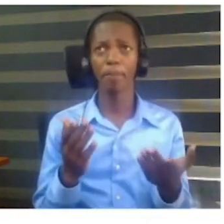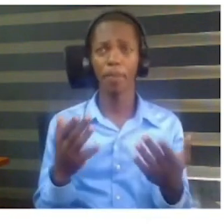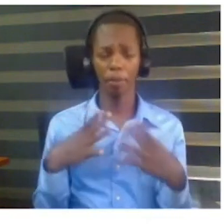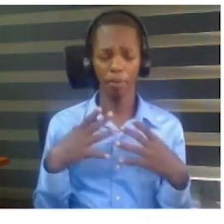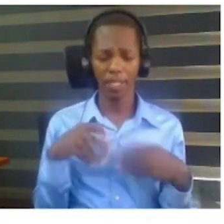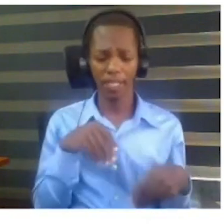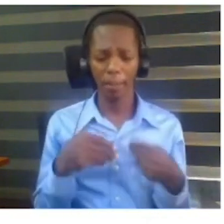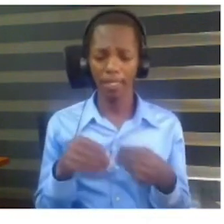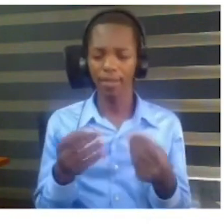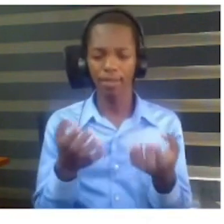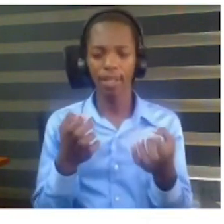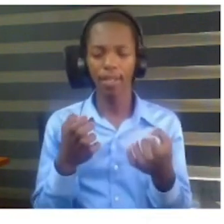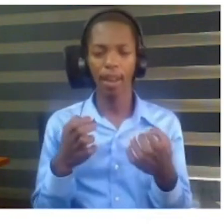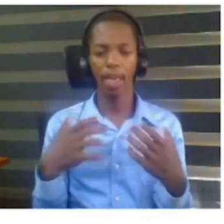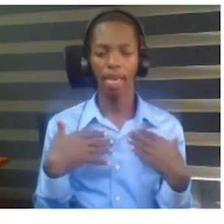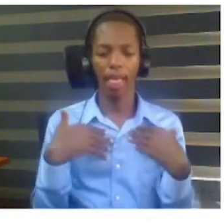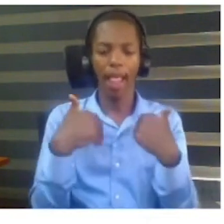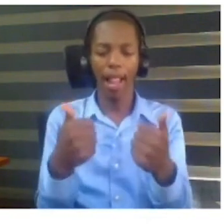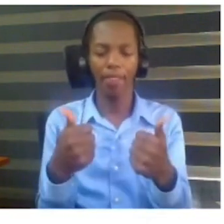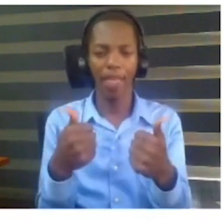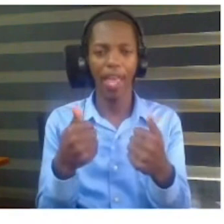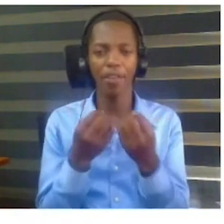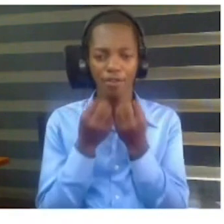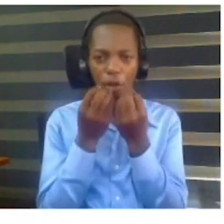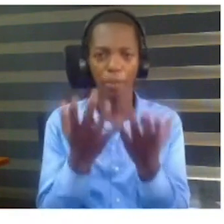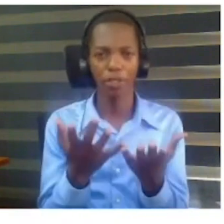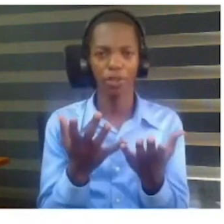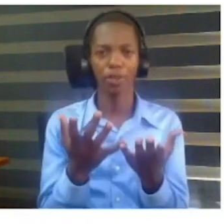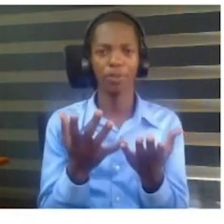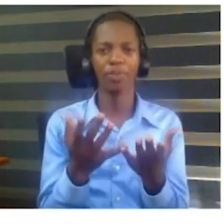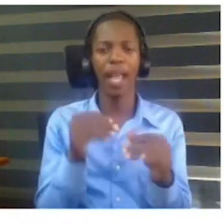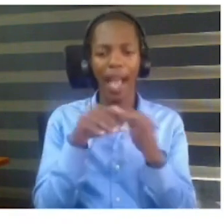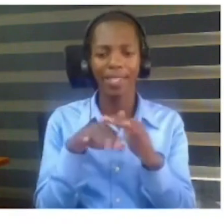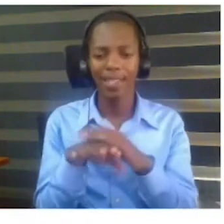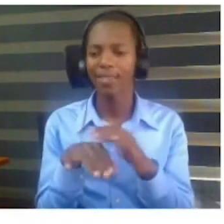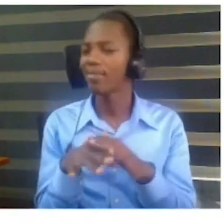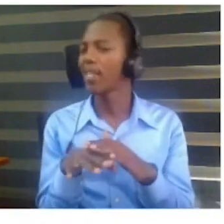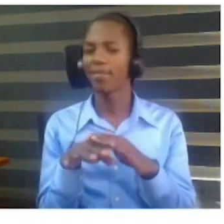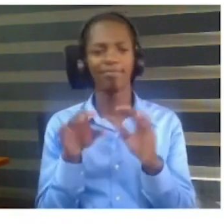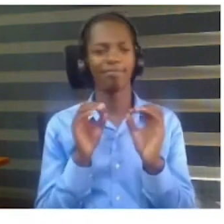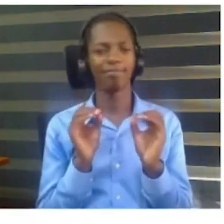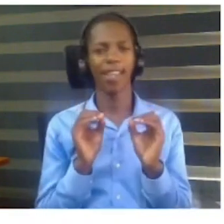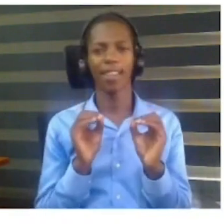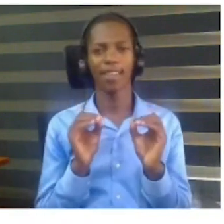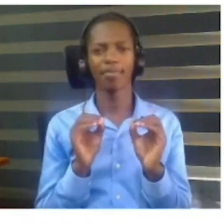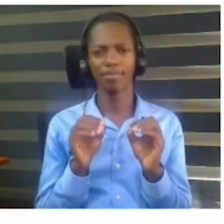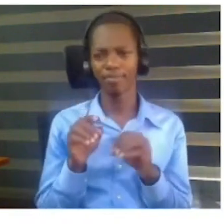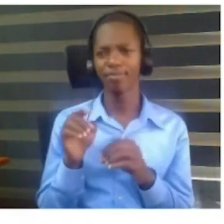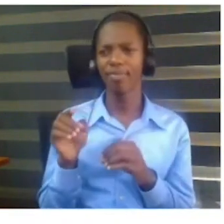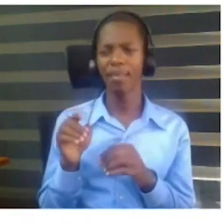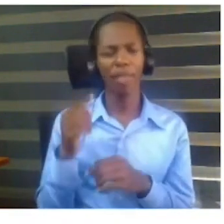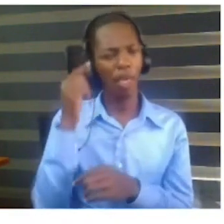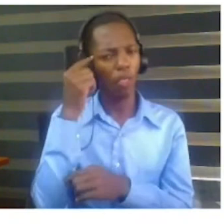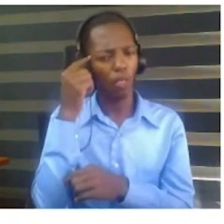more, especially at this time, most people have not been able to access this information. Can you give your insight about